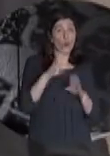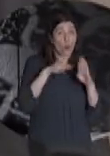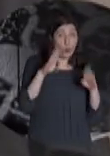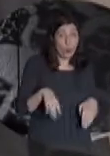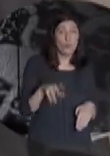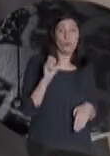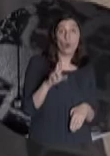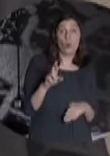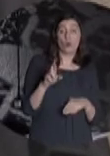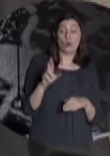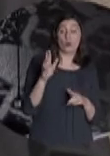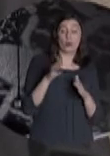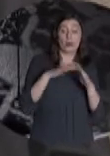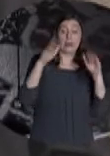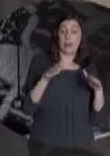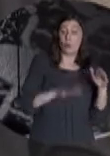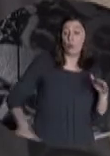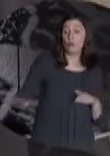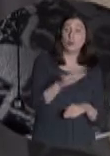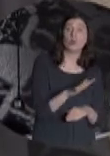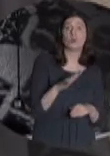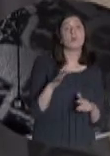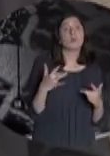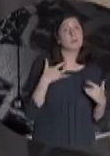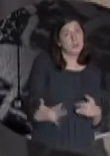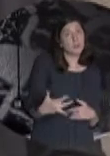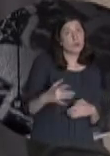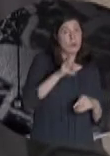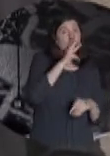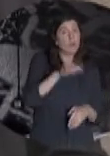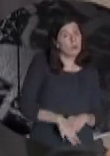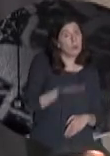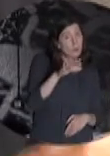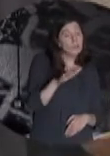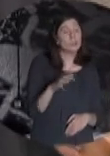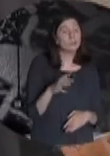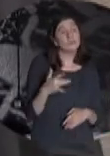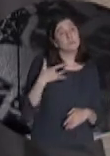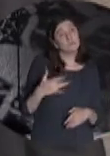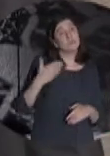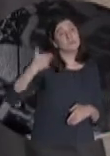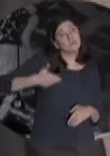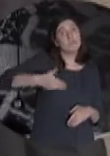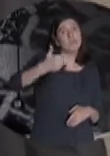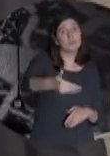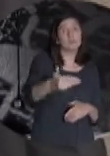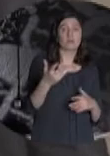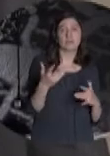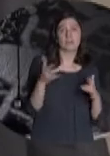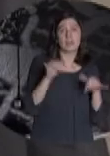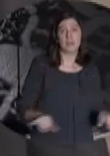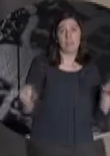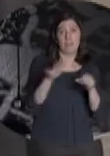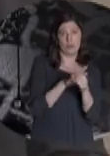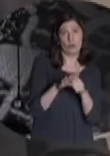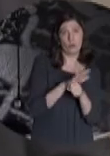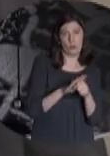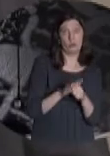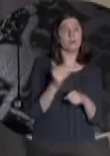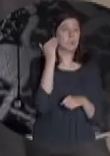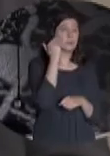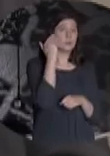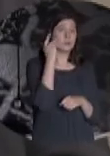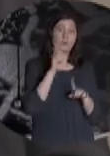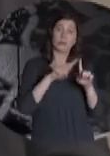home or in your neighborhood that is prone to flooding, you may find that it does occur regularly in the same spots. I know I've heard of